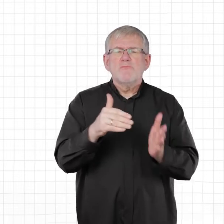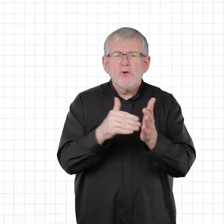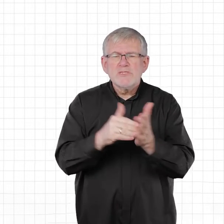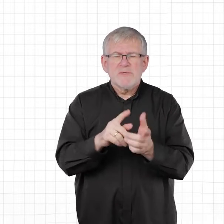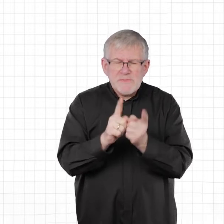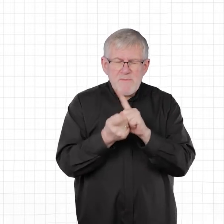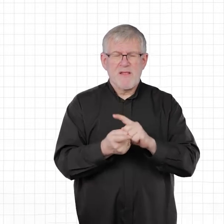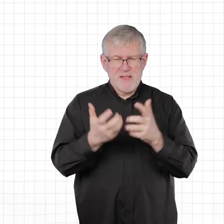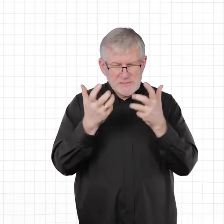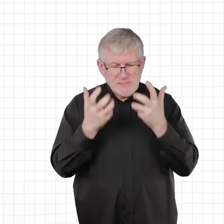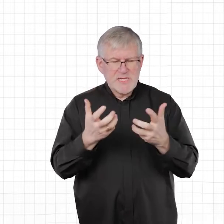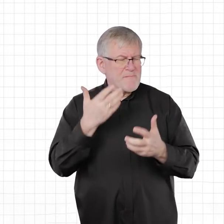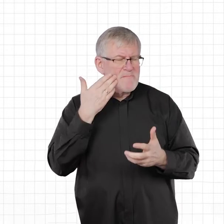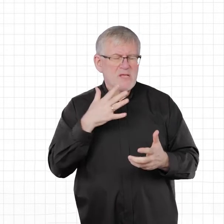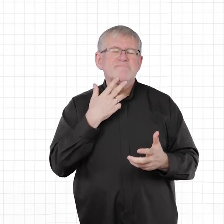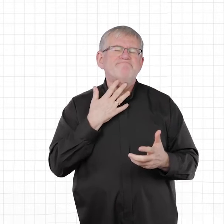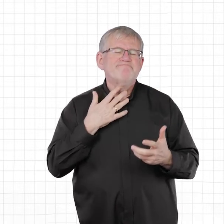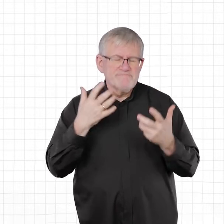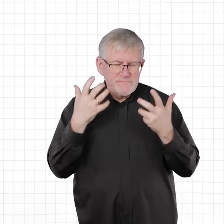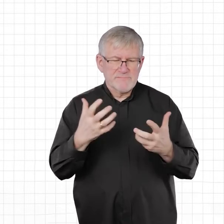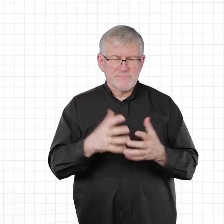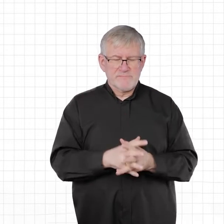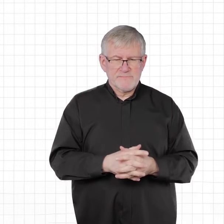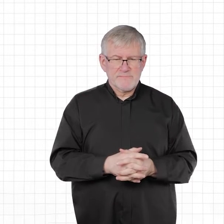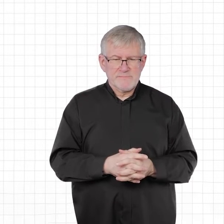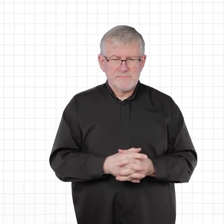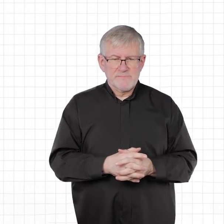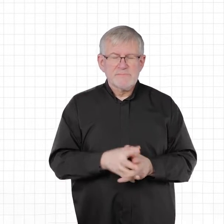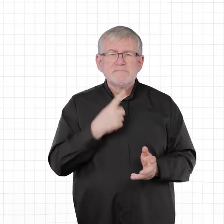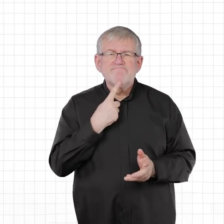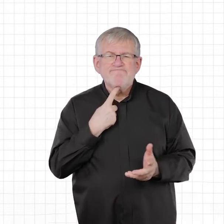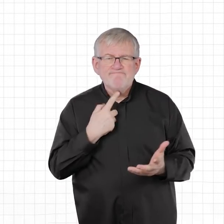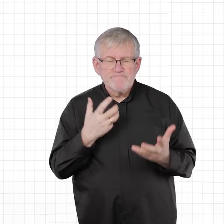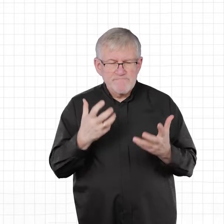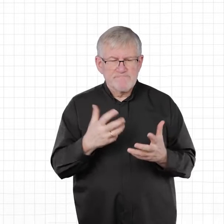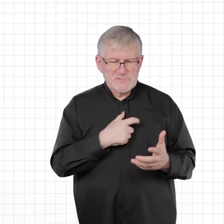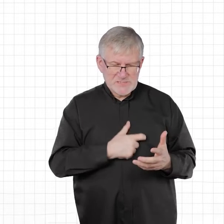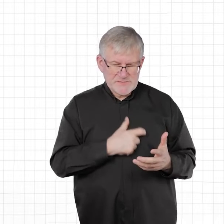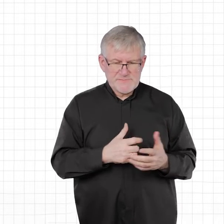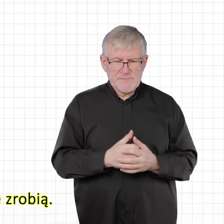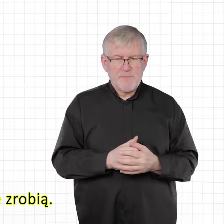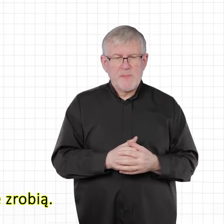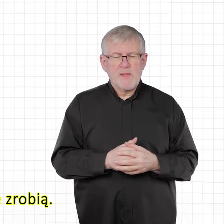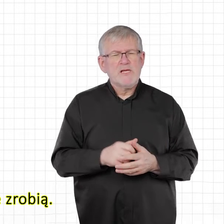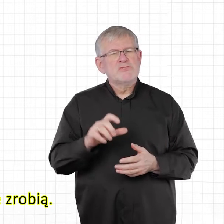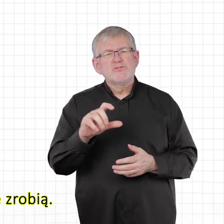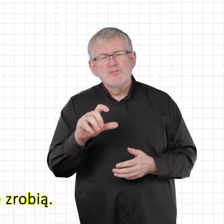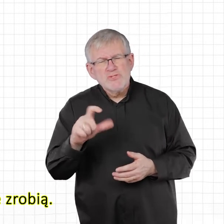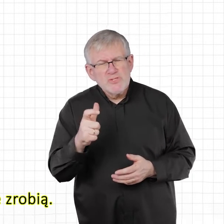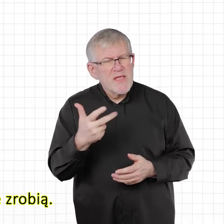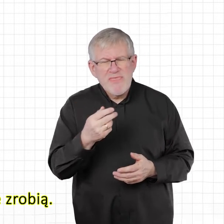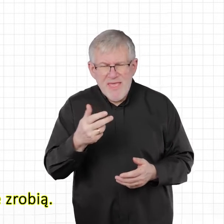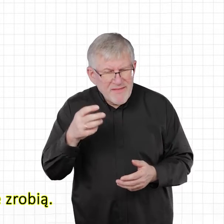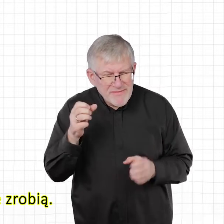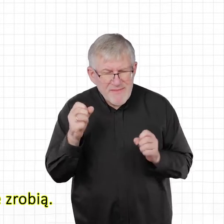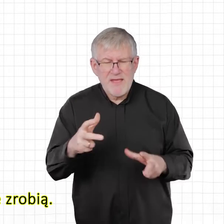change? What do you feel that is gender unequal? Because if people do